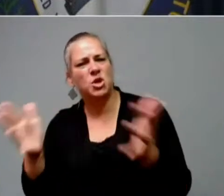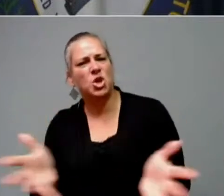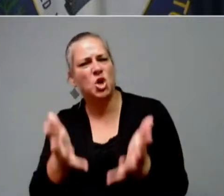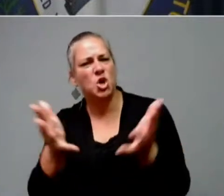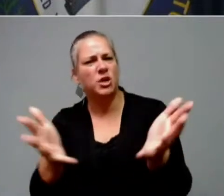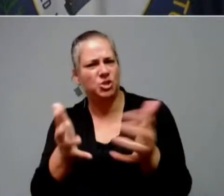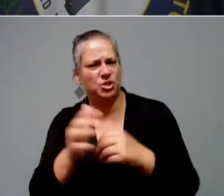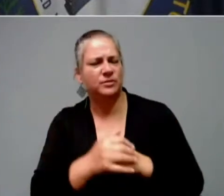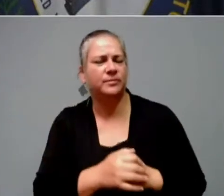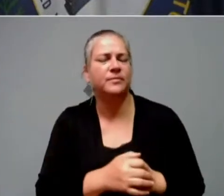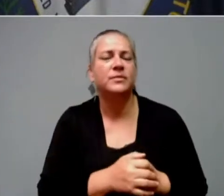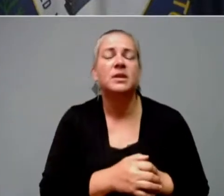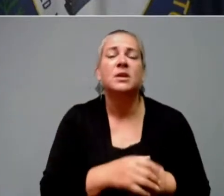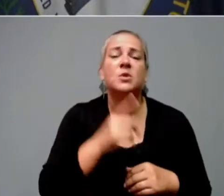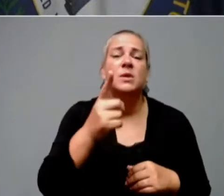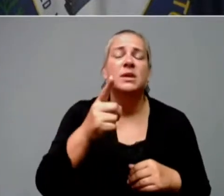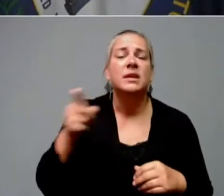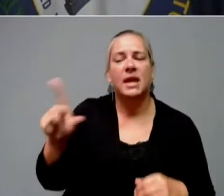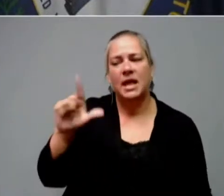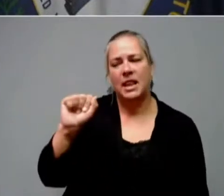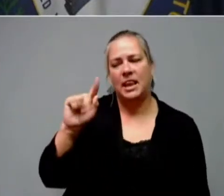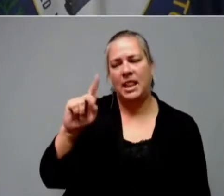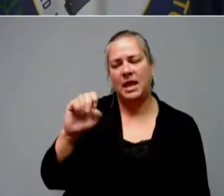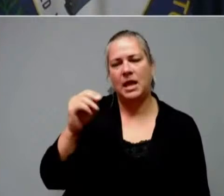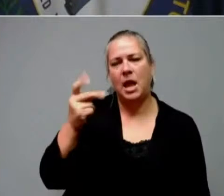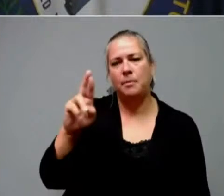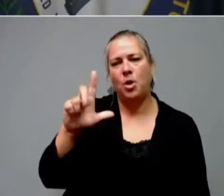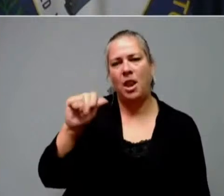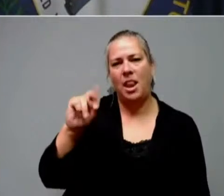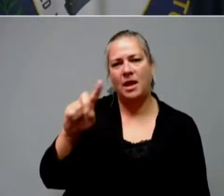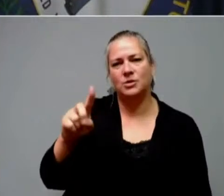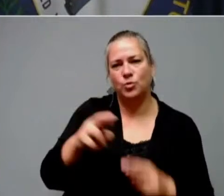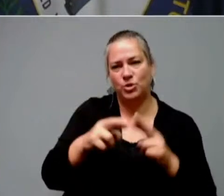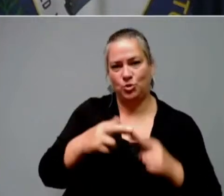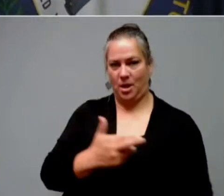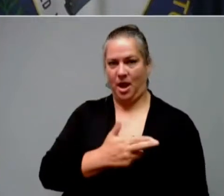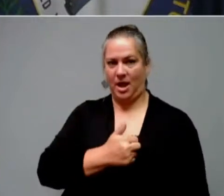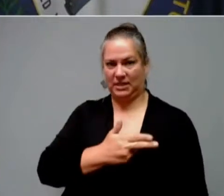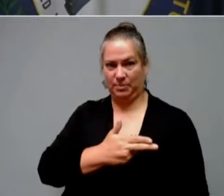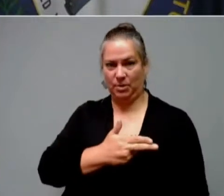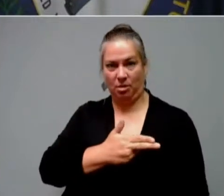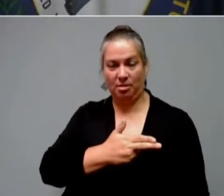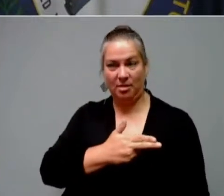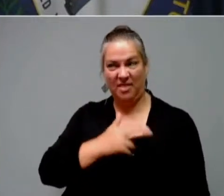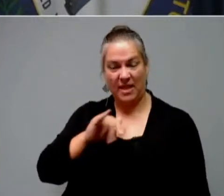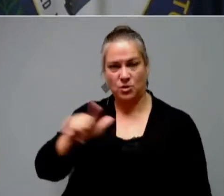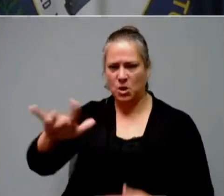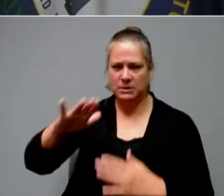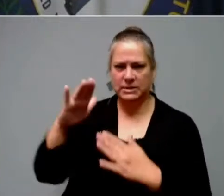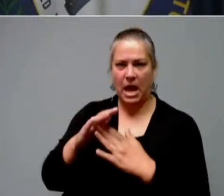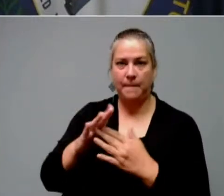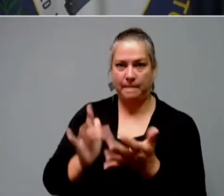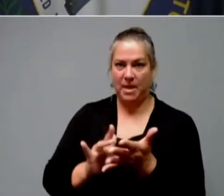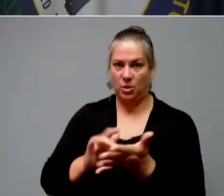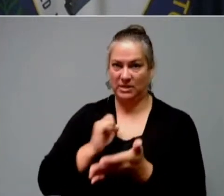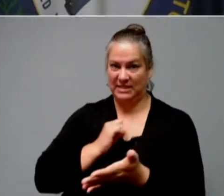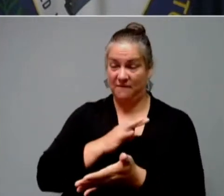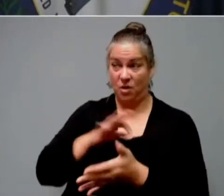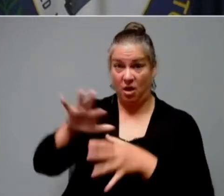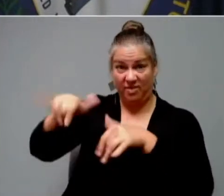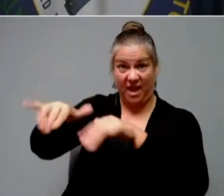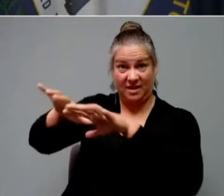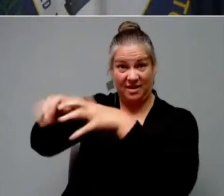is from Lake Cumberland Regional Hospital. This is their top medical staff, those that have been taking care of this